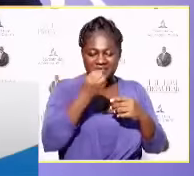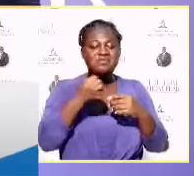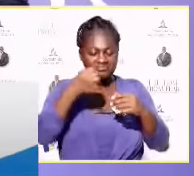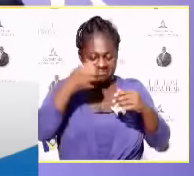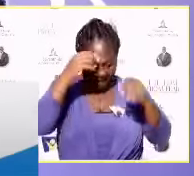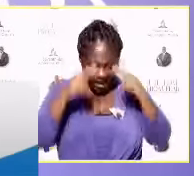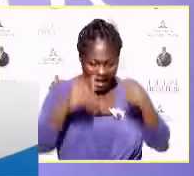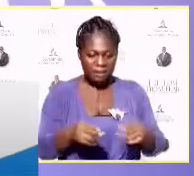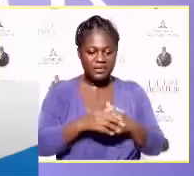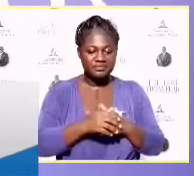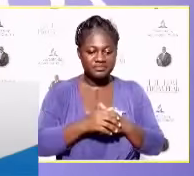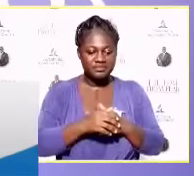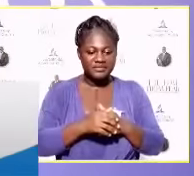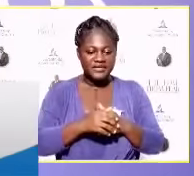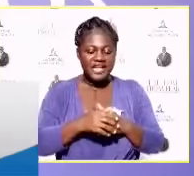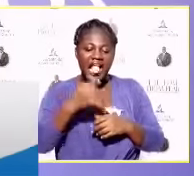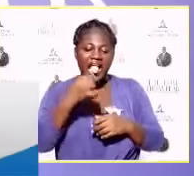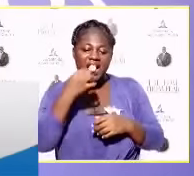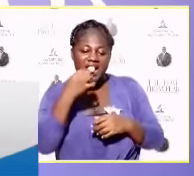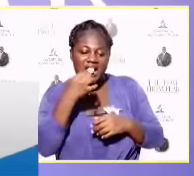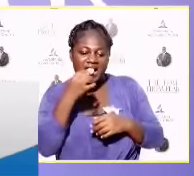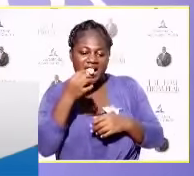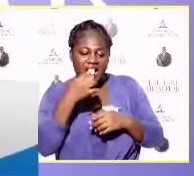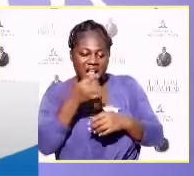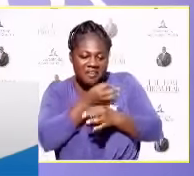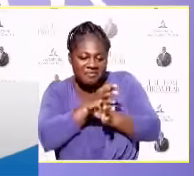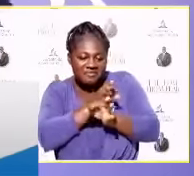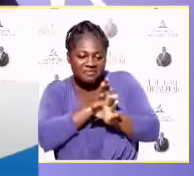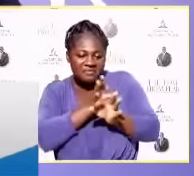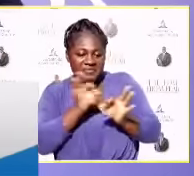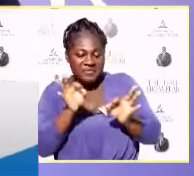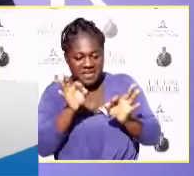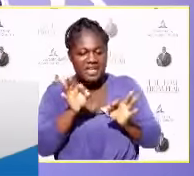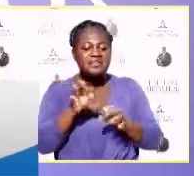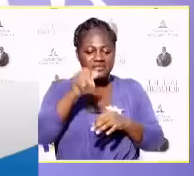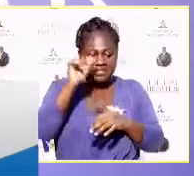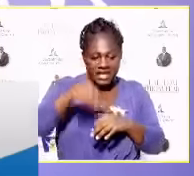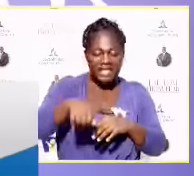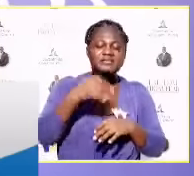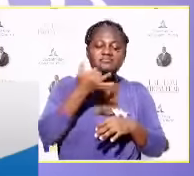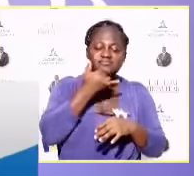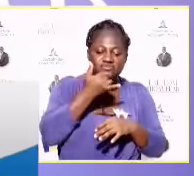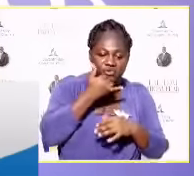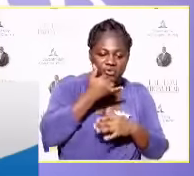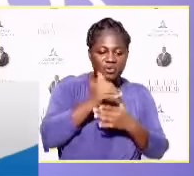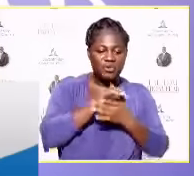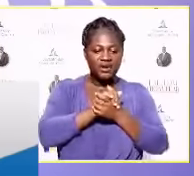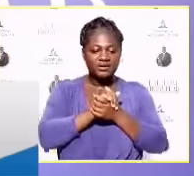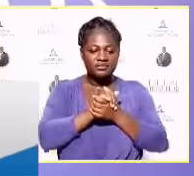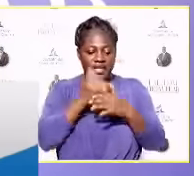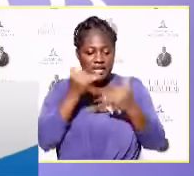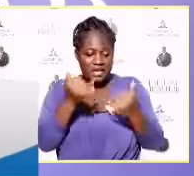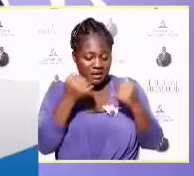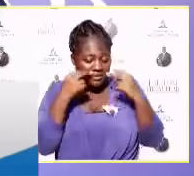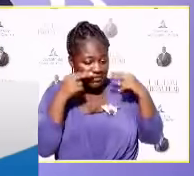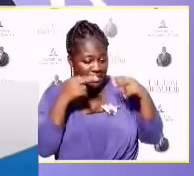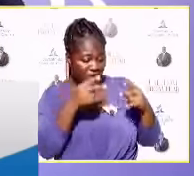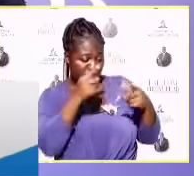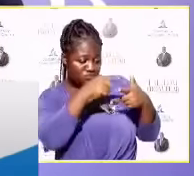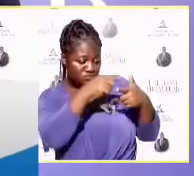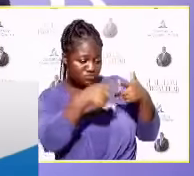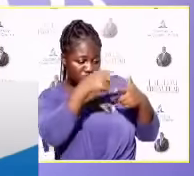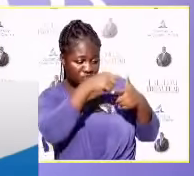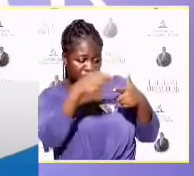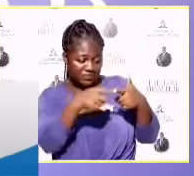and thy tongue frameth deceit. Look at those two statements. They